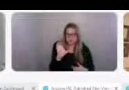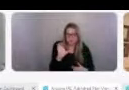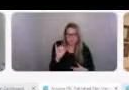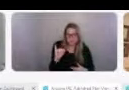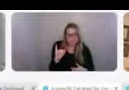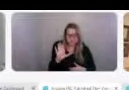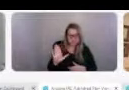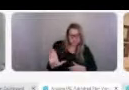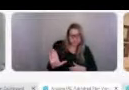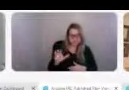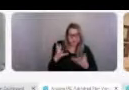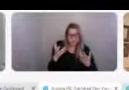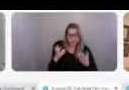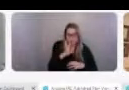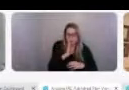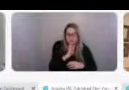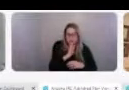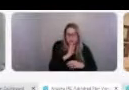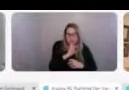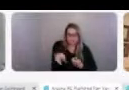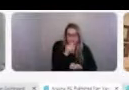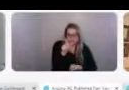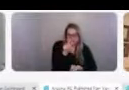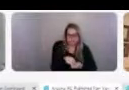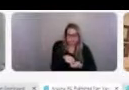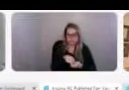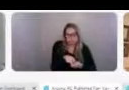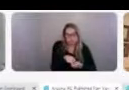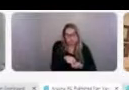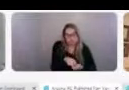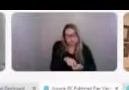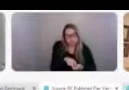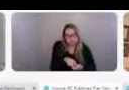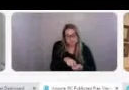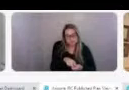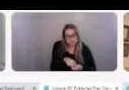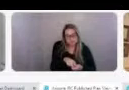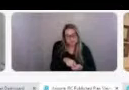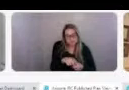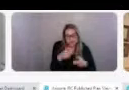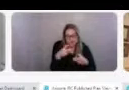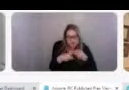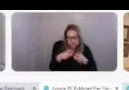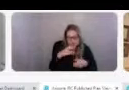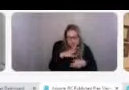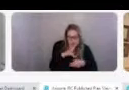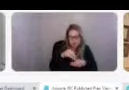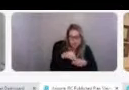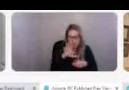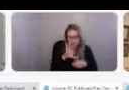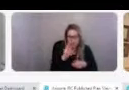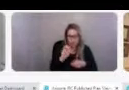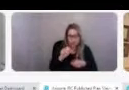interest here and i wanted to speak uh specifically to um issues involving your maps for ld4 and